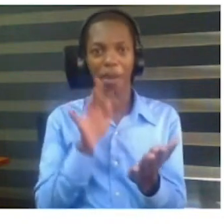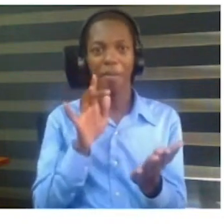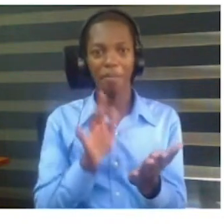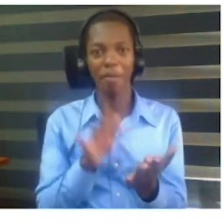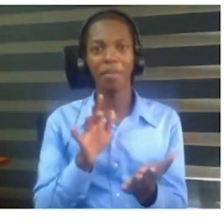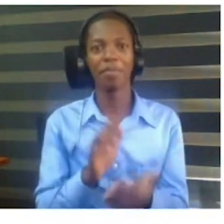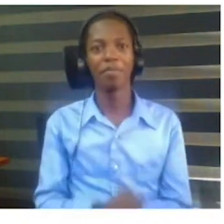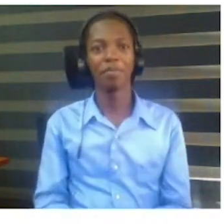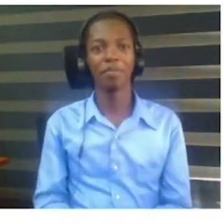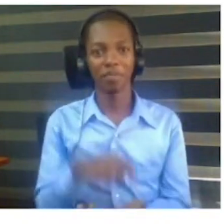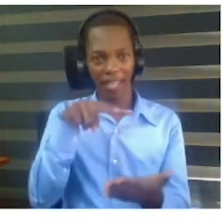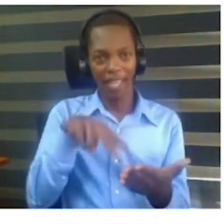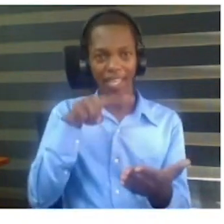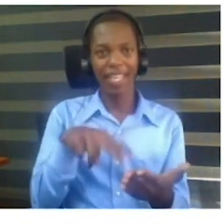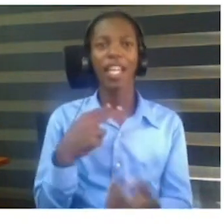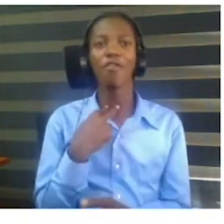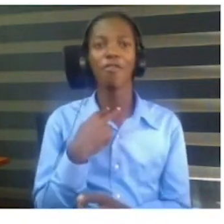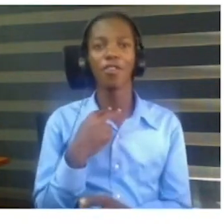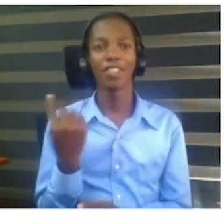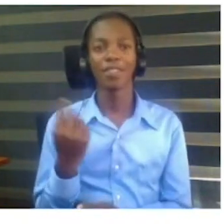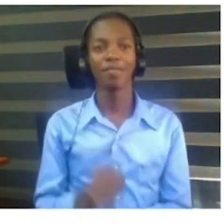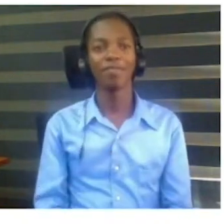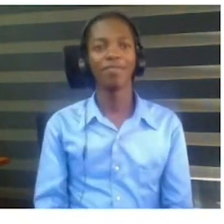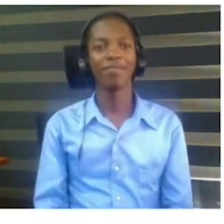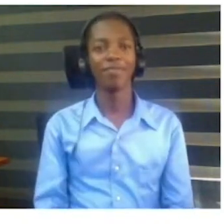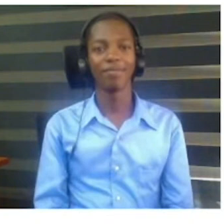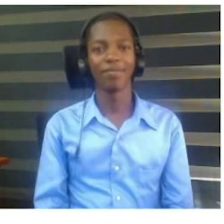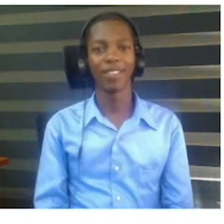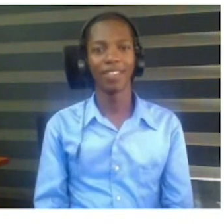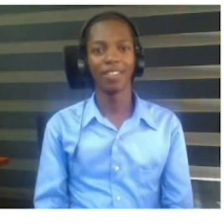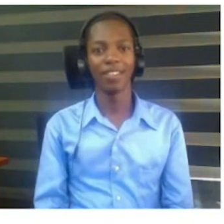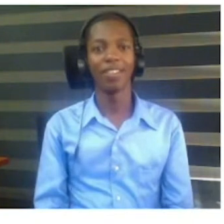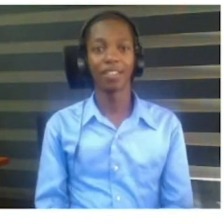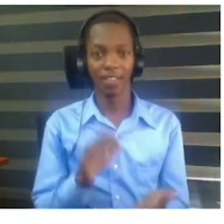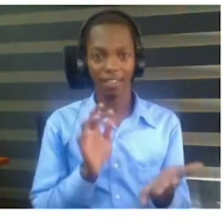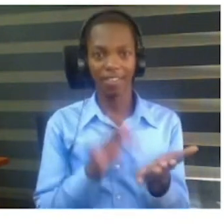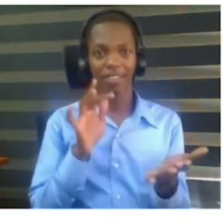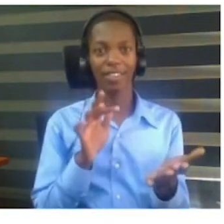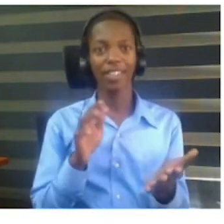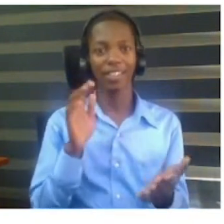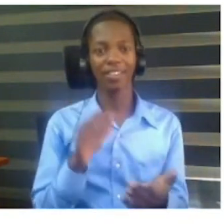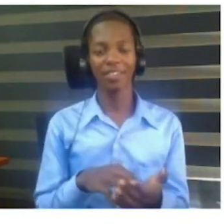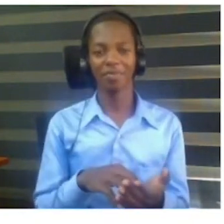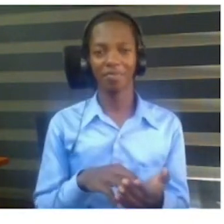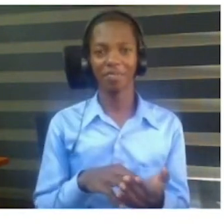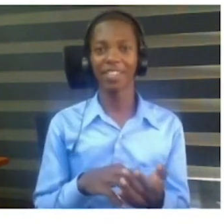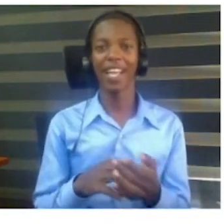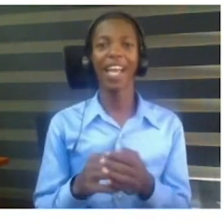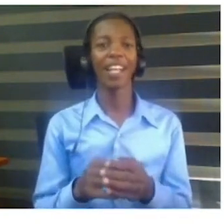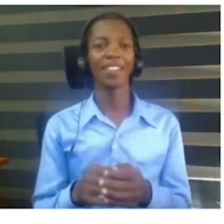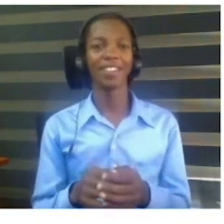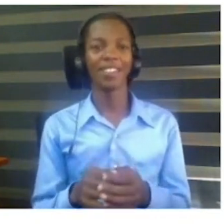escaped from Toronto's High Park Zoo on May alert. Gordon. Hi, I'm at the door. Sushi, pot of food, fish cake with swirl